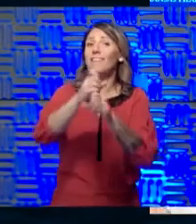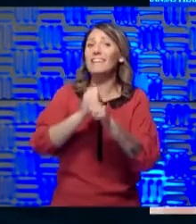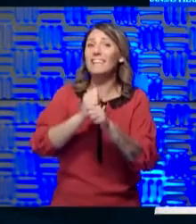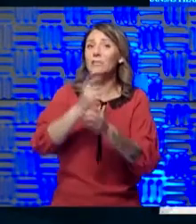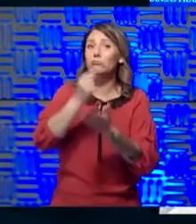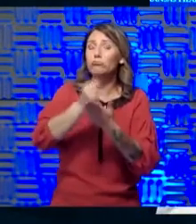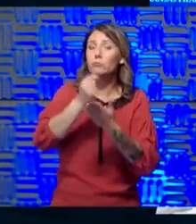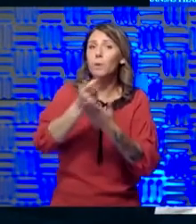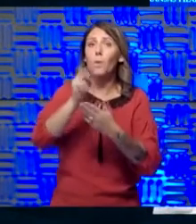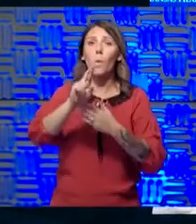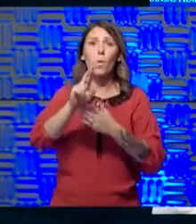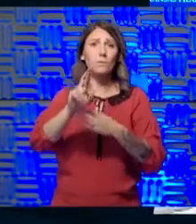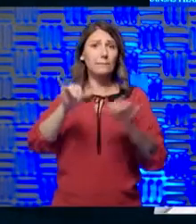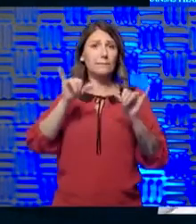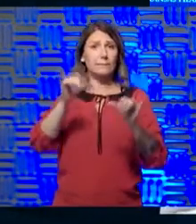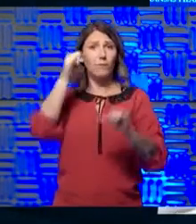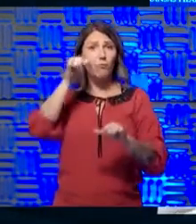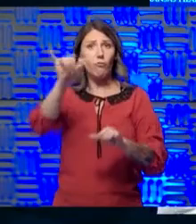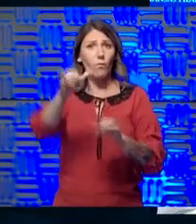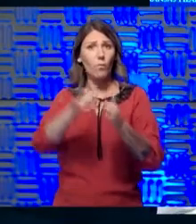them forever? Yeah,